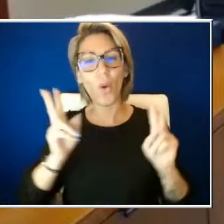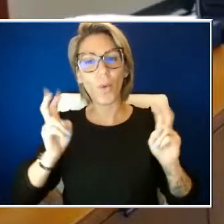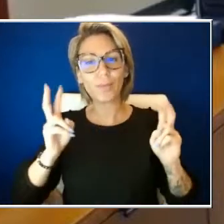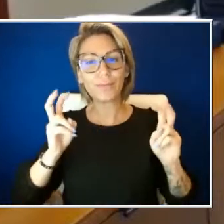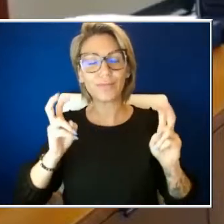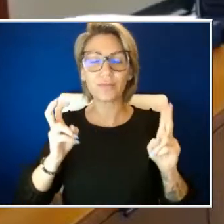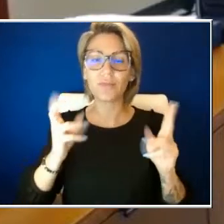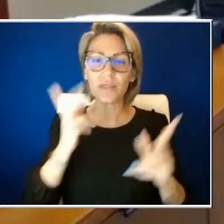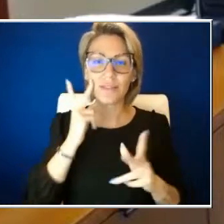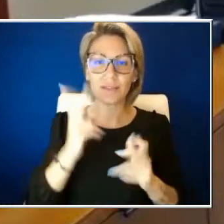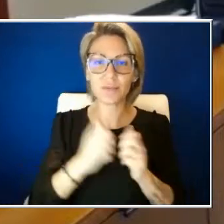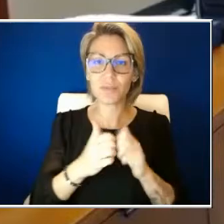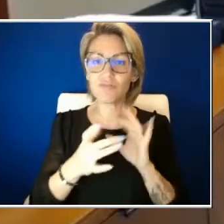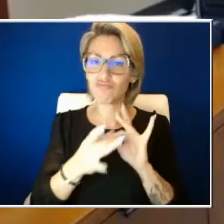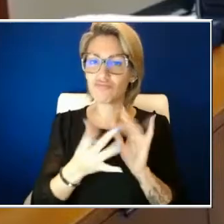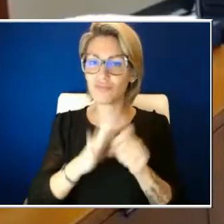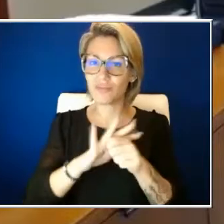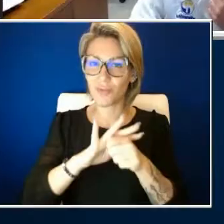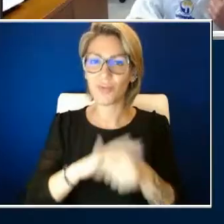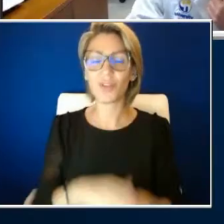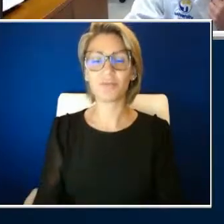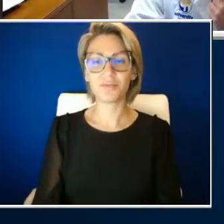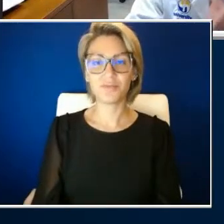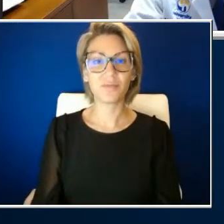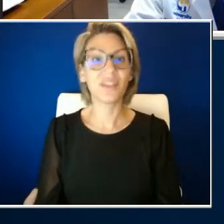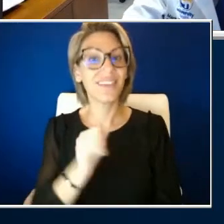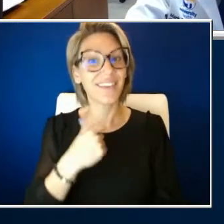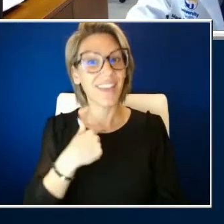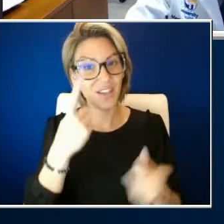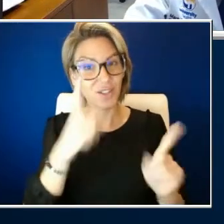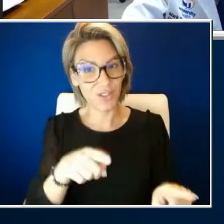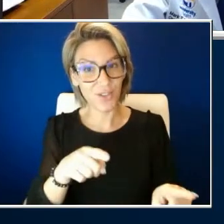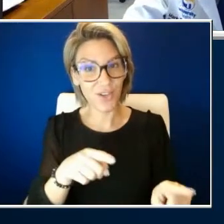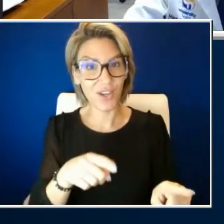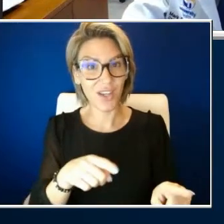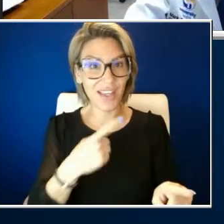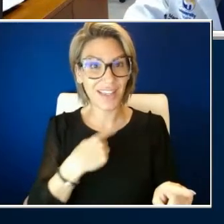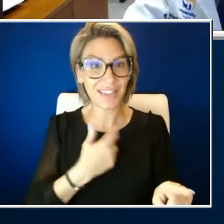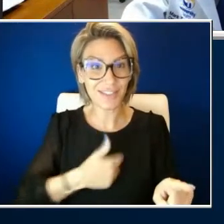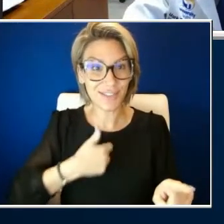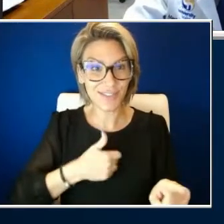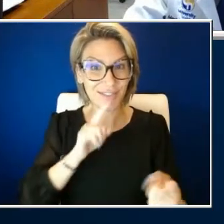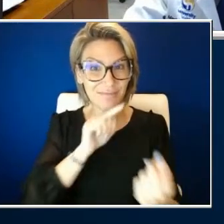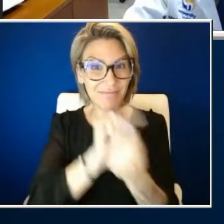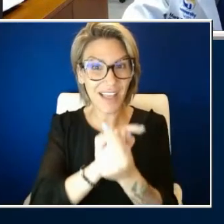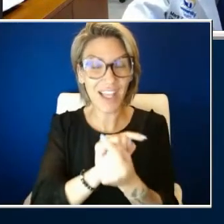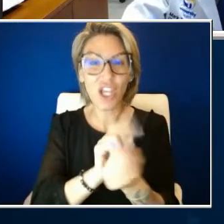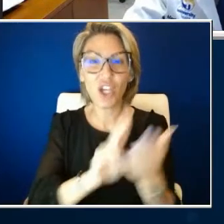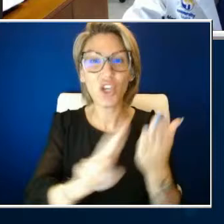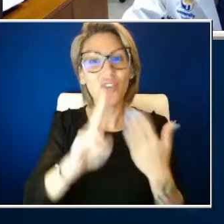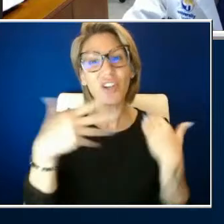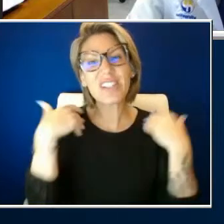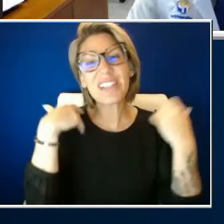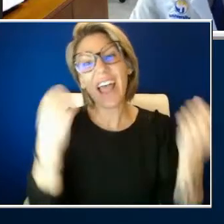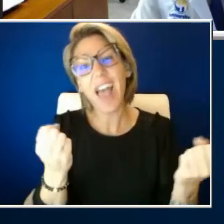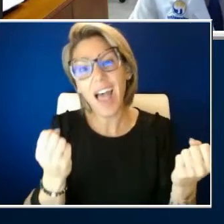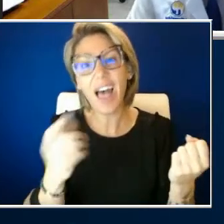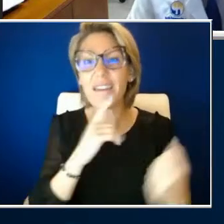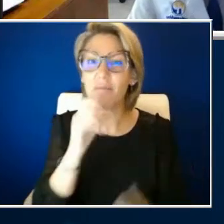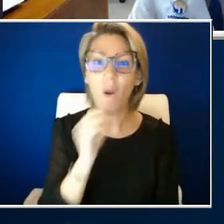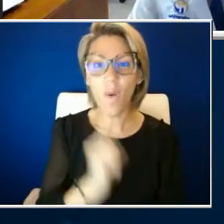with COVID so far. Yeah, I would agree. And I'm sorry I said Truman. I meant University of Health. My apologies. I'm just old, man. I've been here for too long.